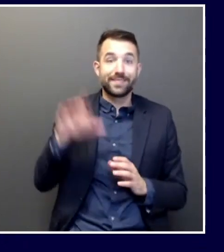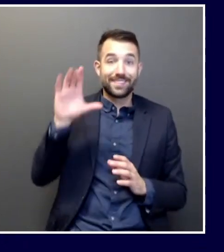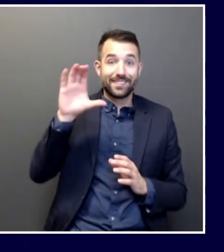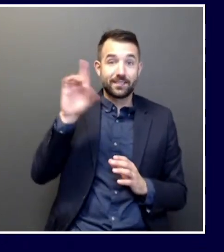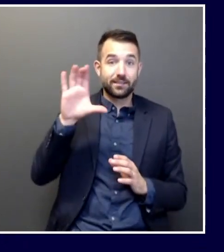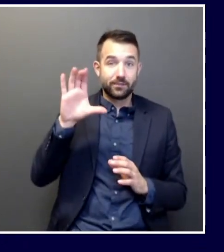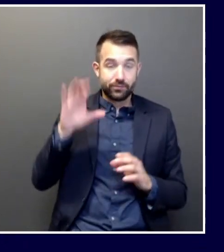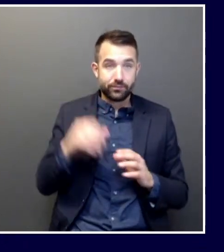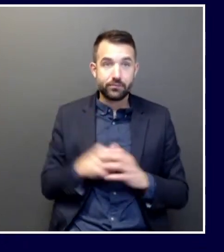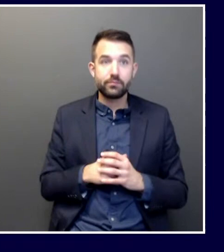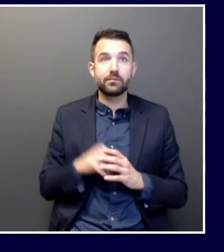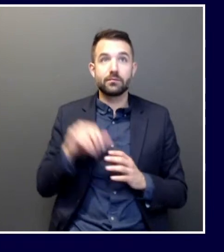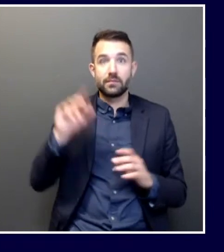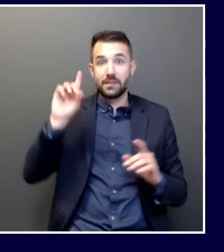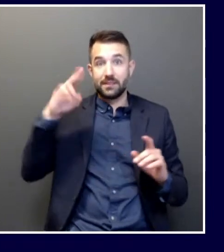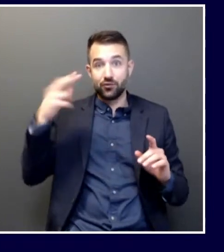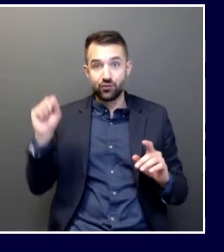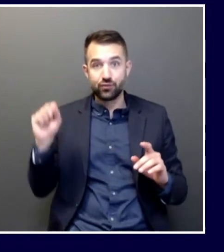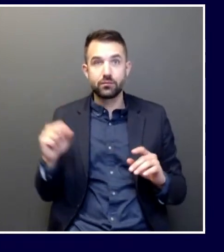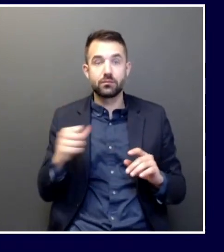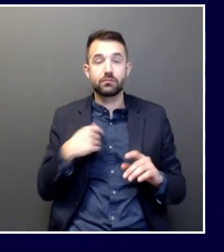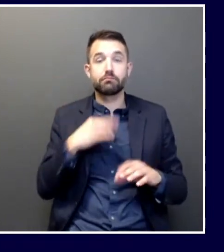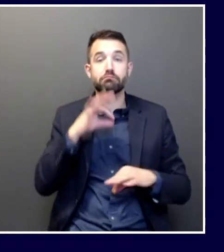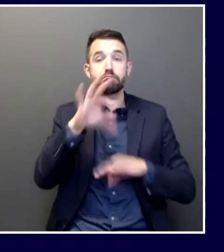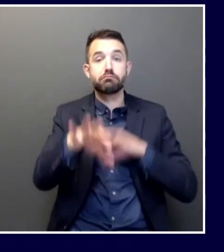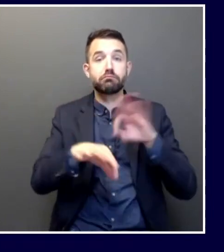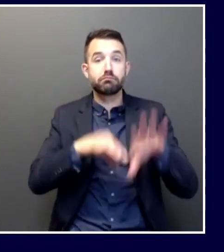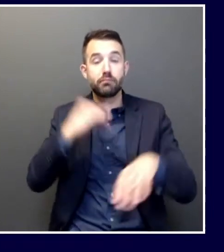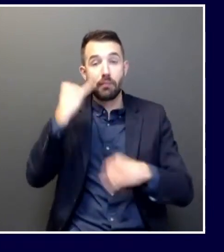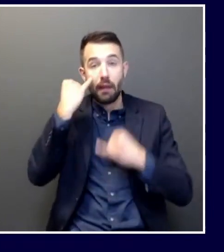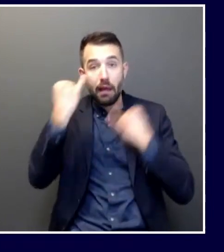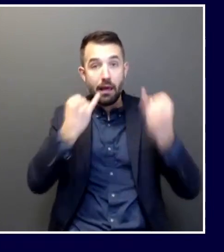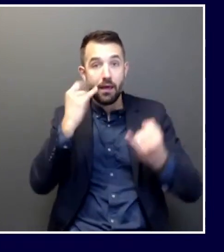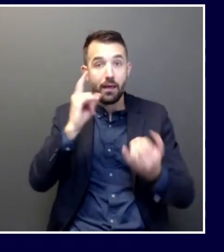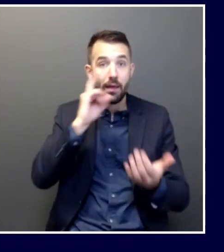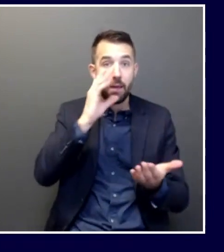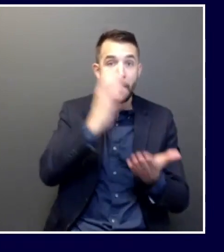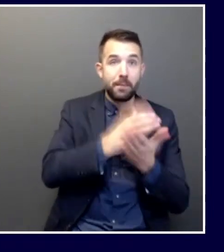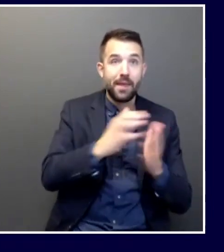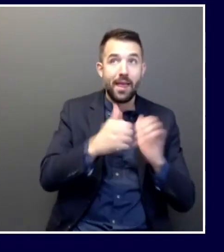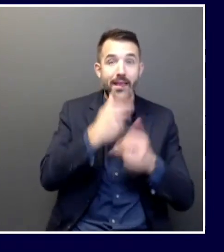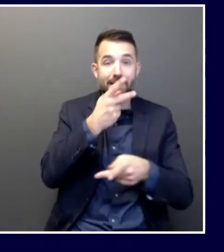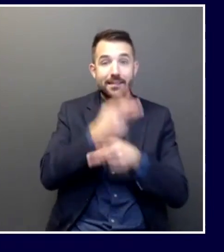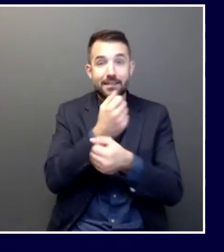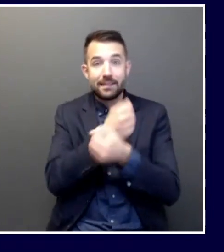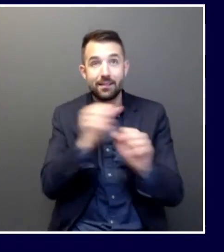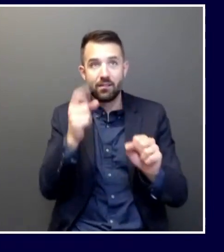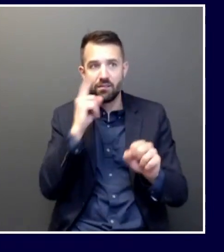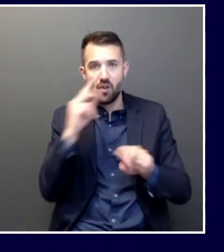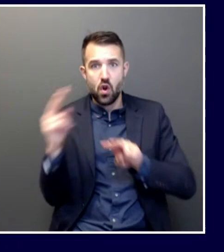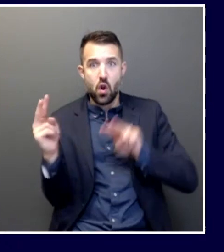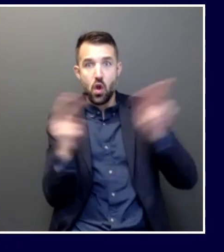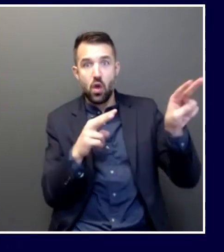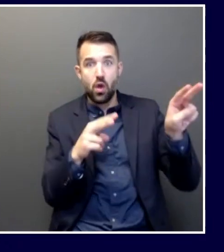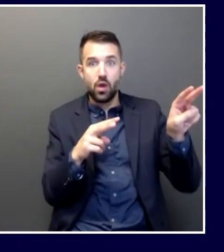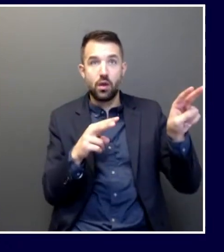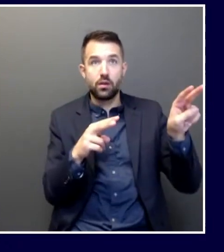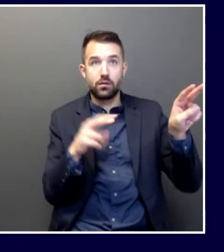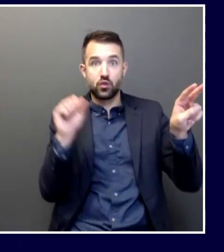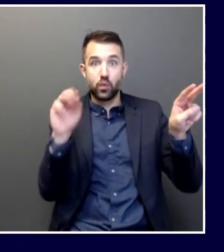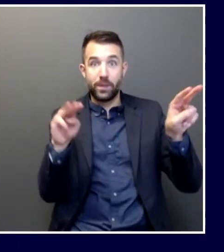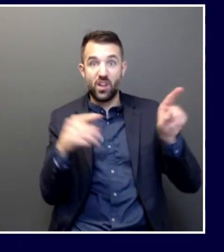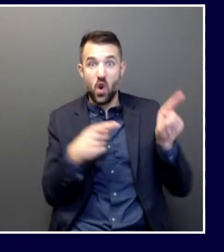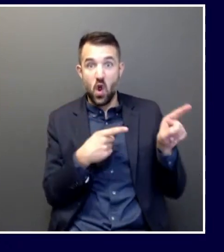sharing tips and graphics on ways to keep Halloween safe this year. So please keep an eye out on those. In terms of candy